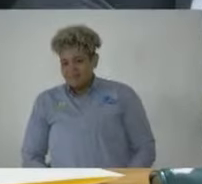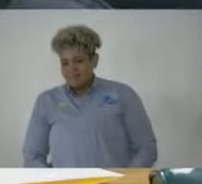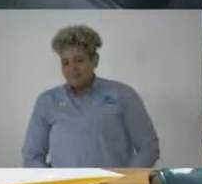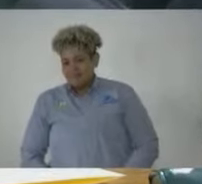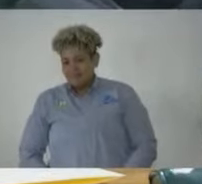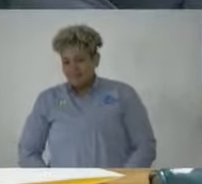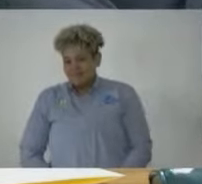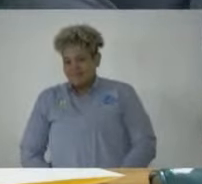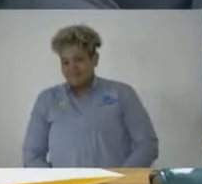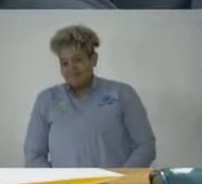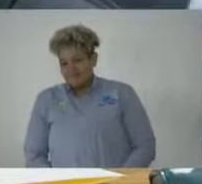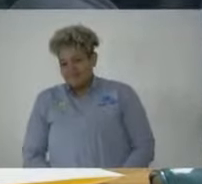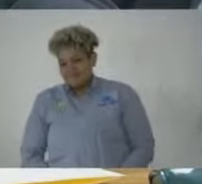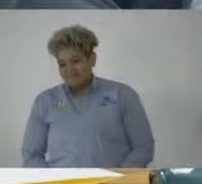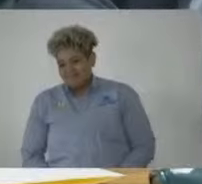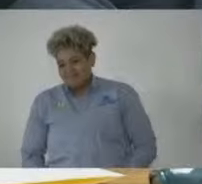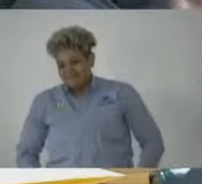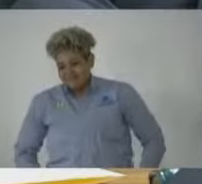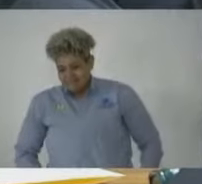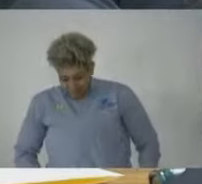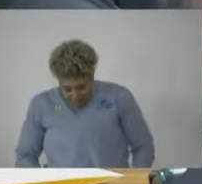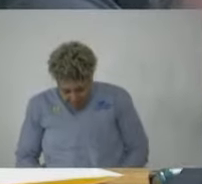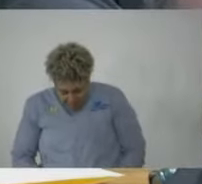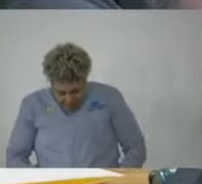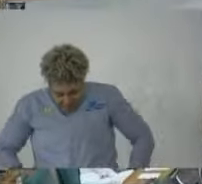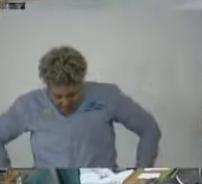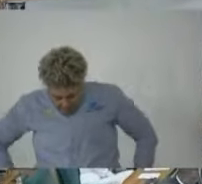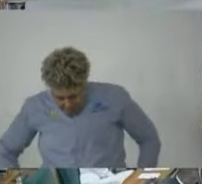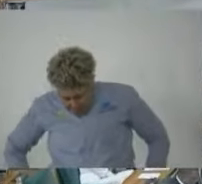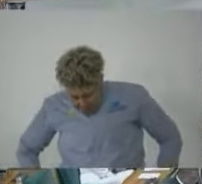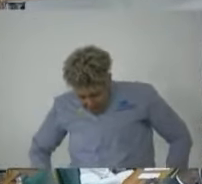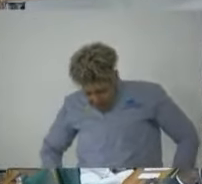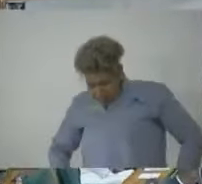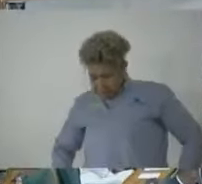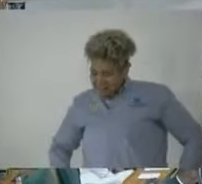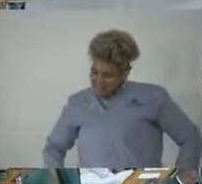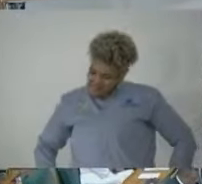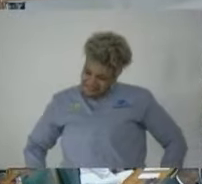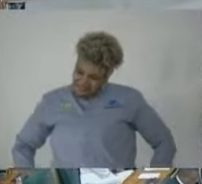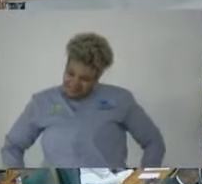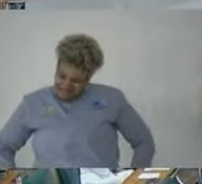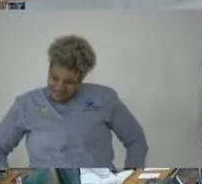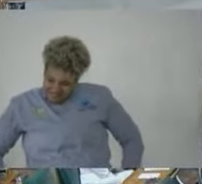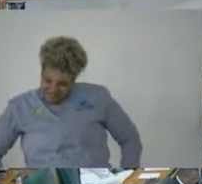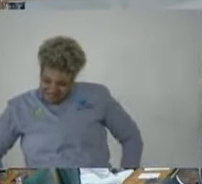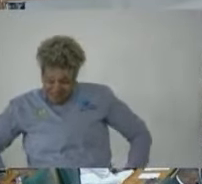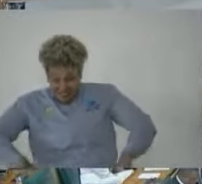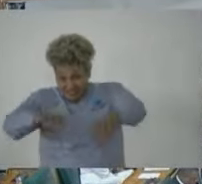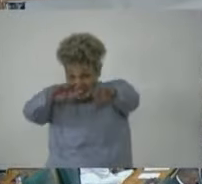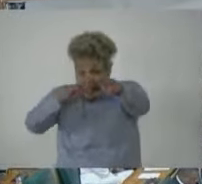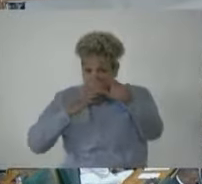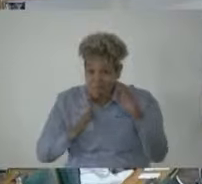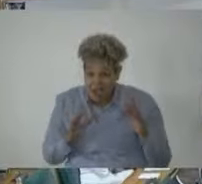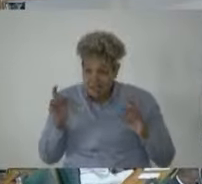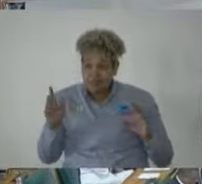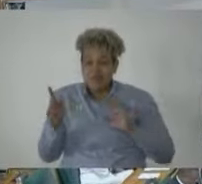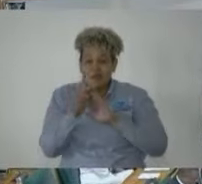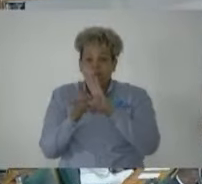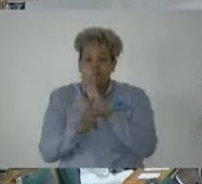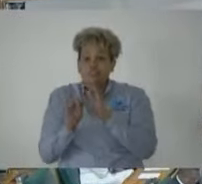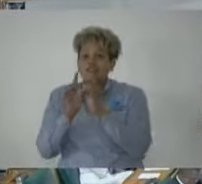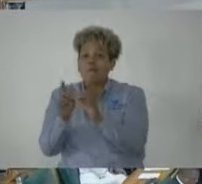Madam Speaker, principle is principle.